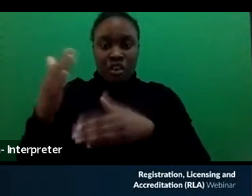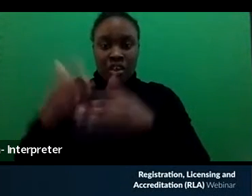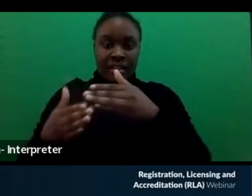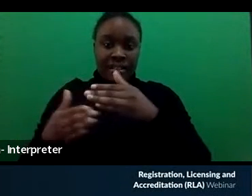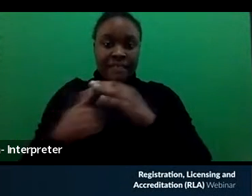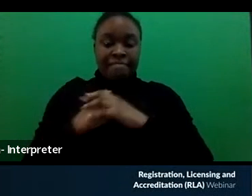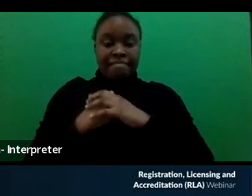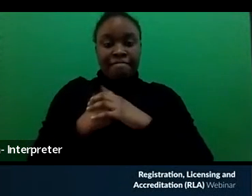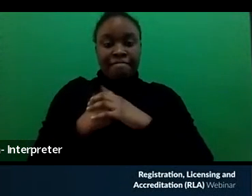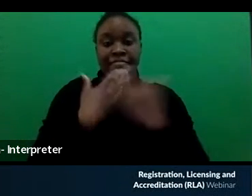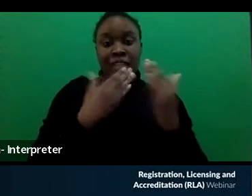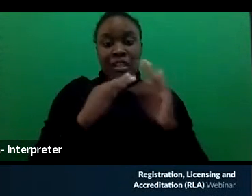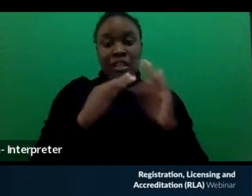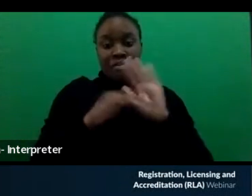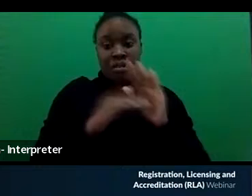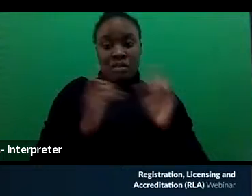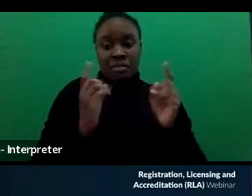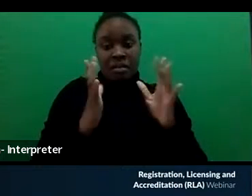Program Director.